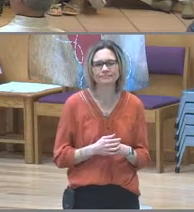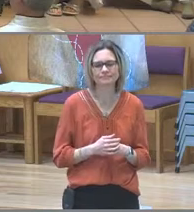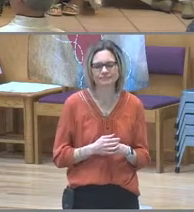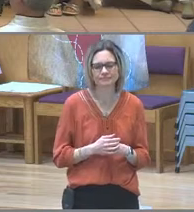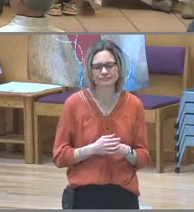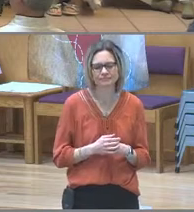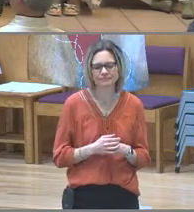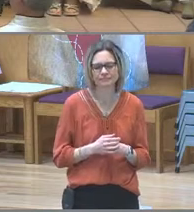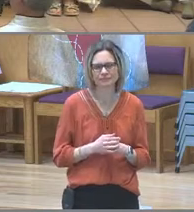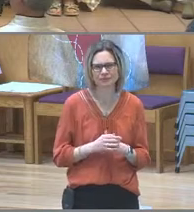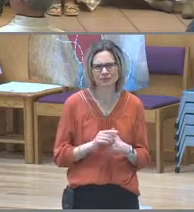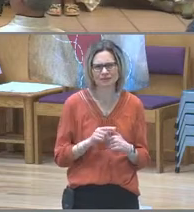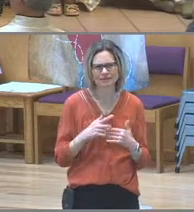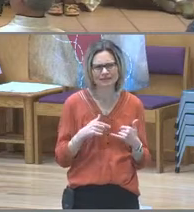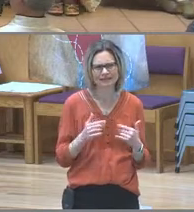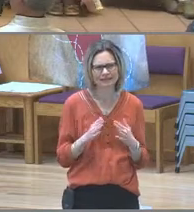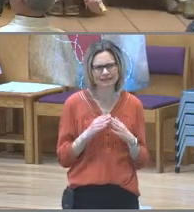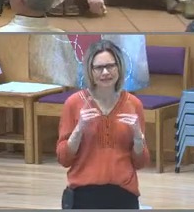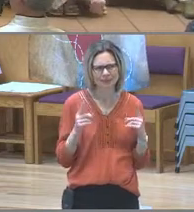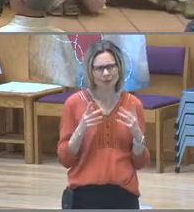of all, what are we celebrating today?